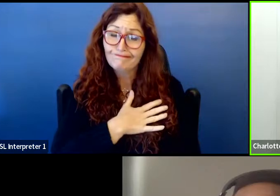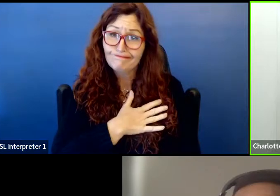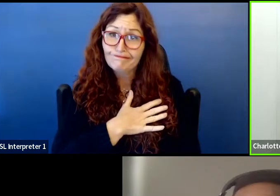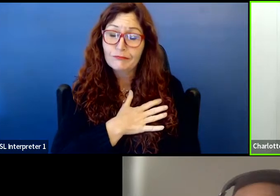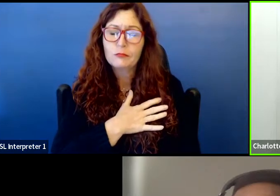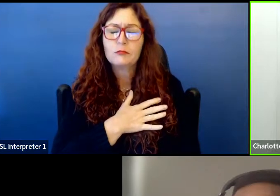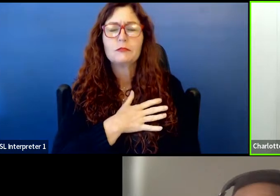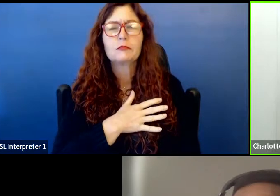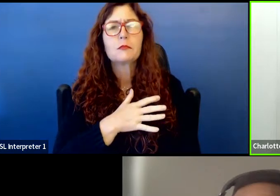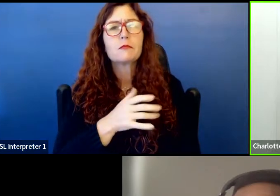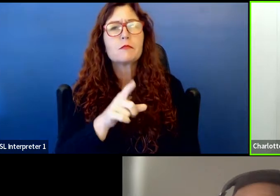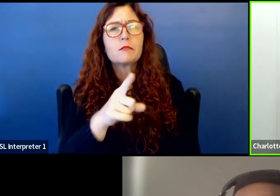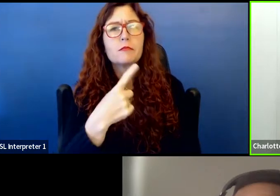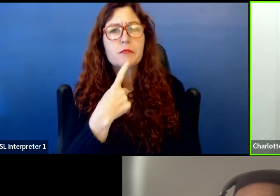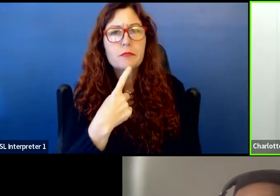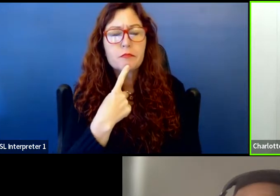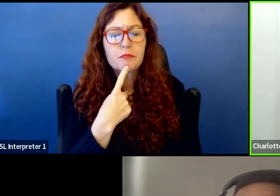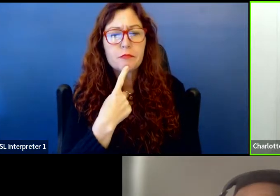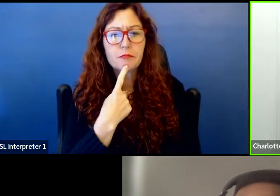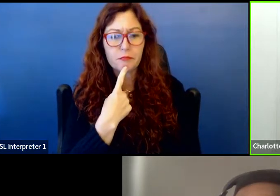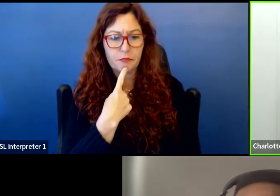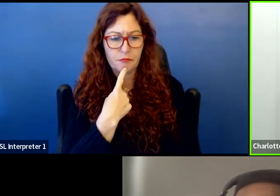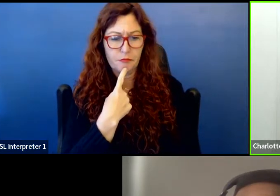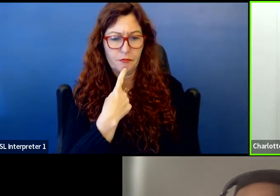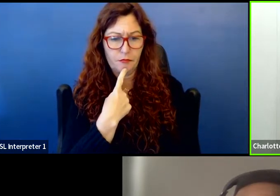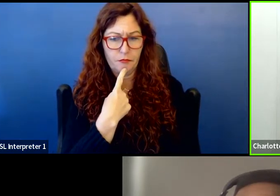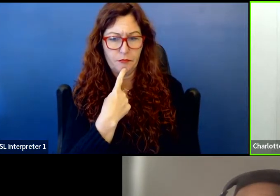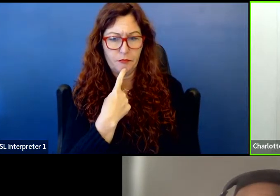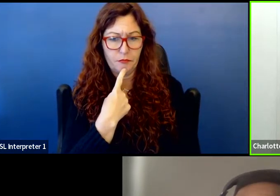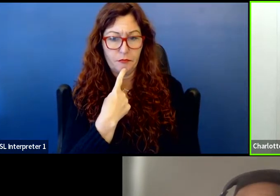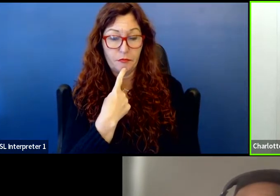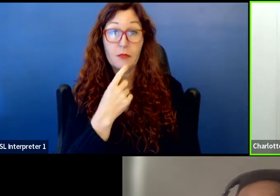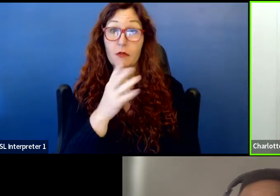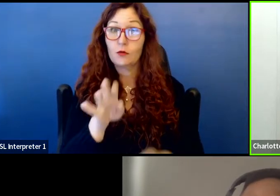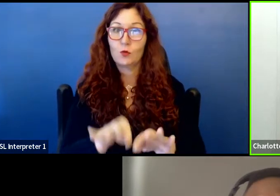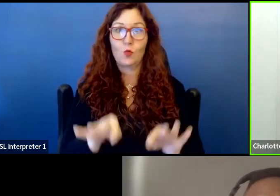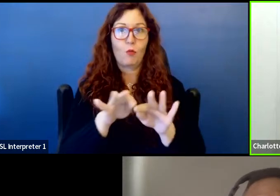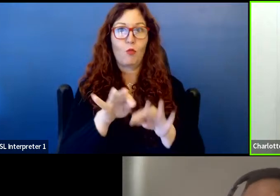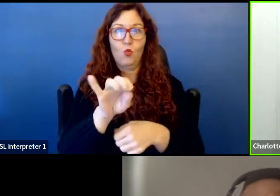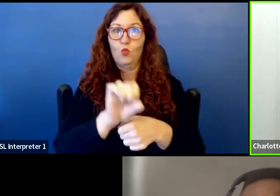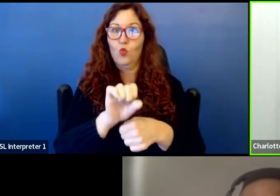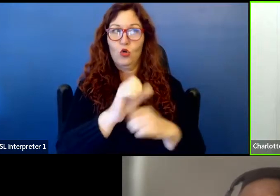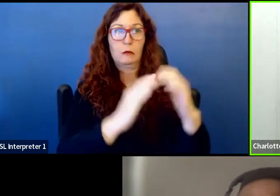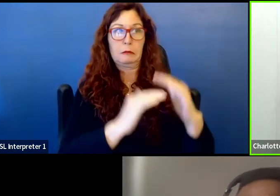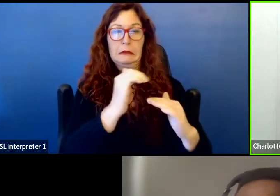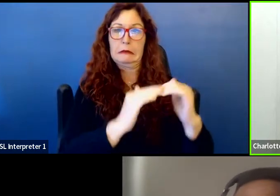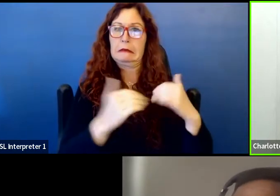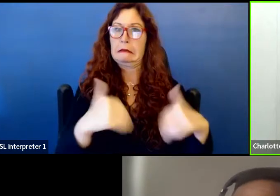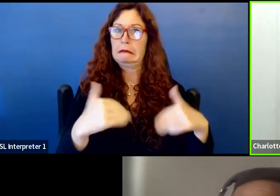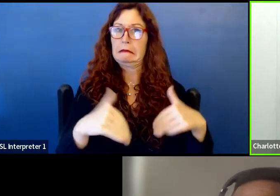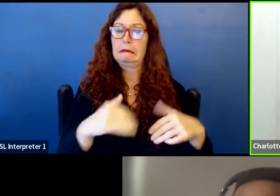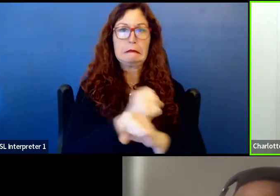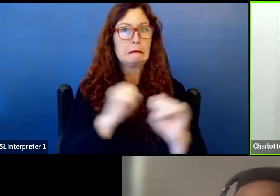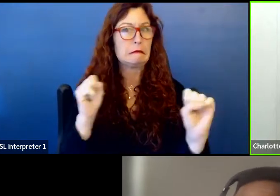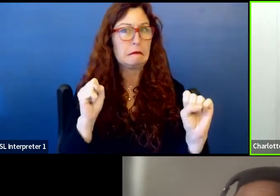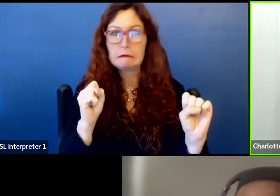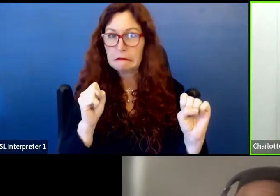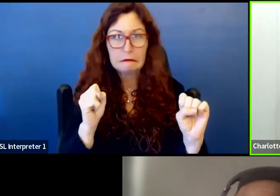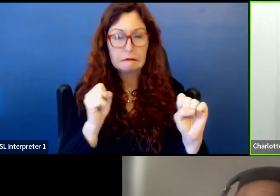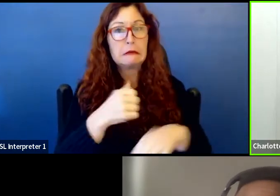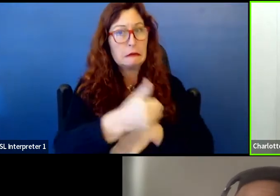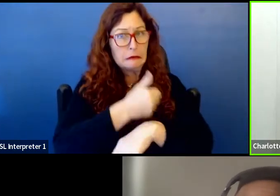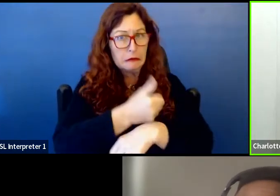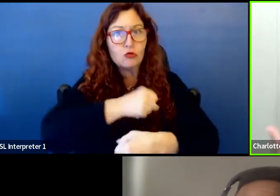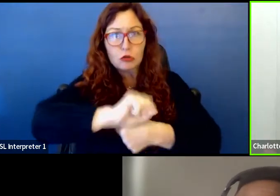back that losing focus on a construction site can be very dangerous um and can you say more about how discrimination harassment and